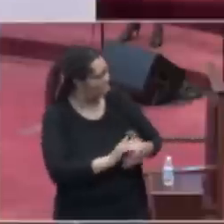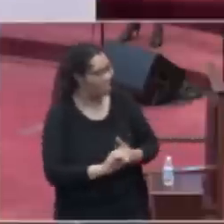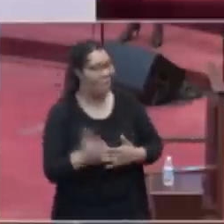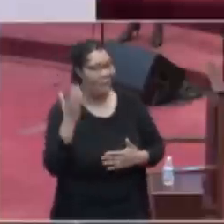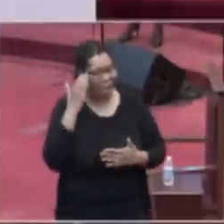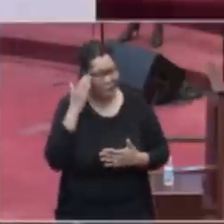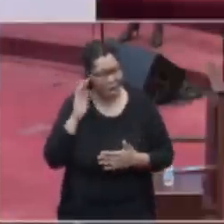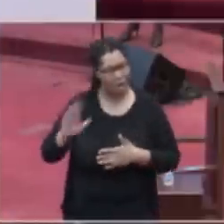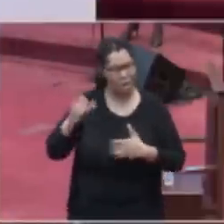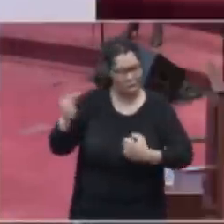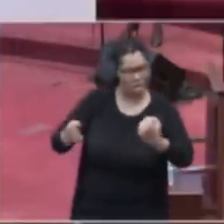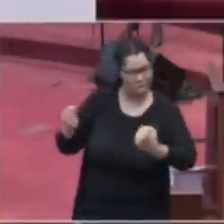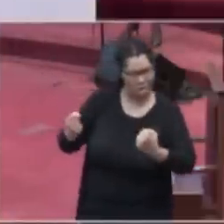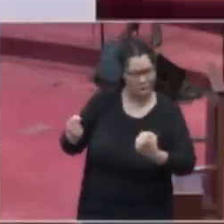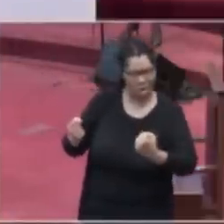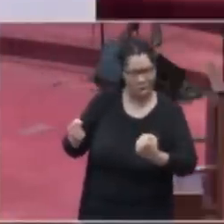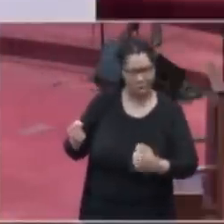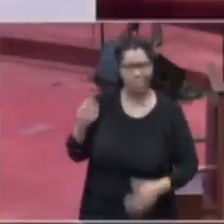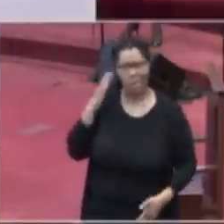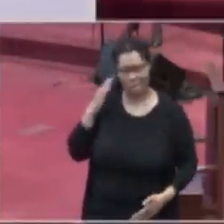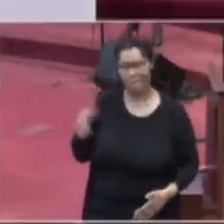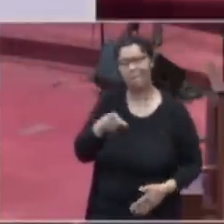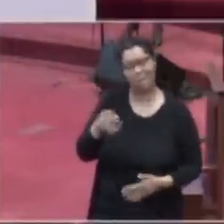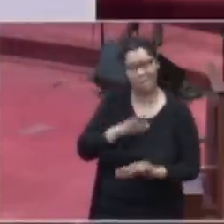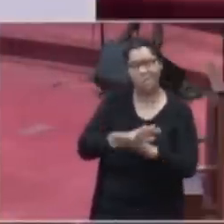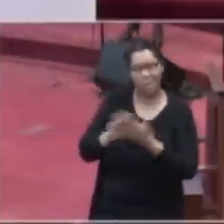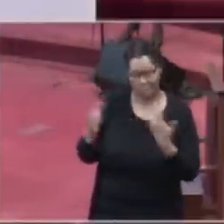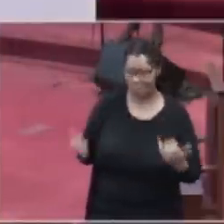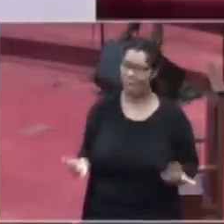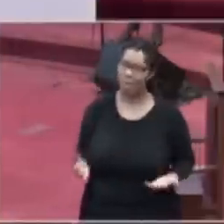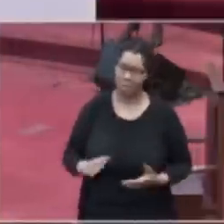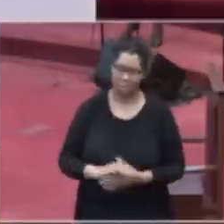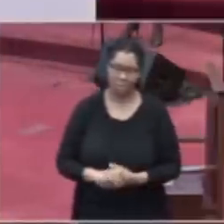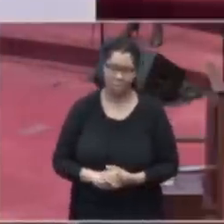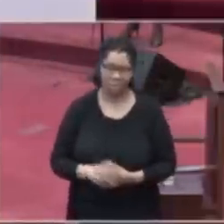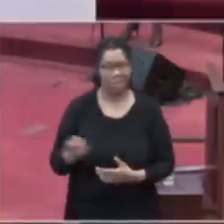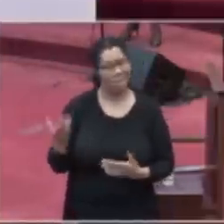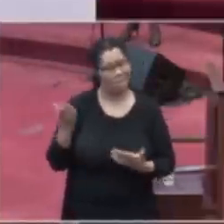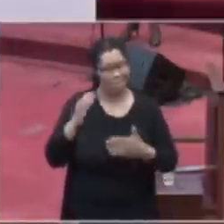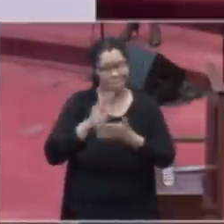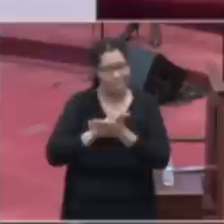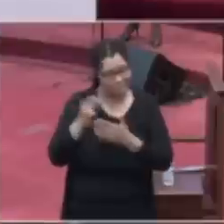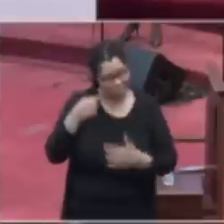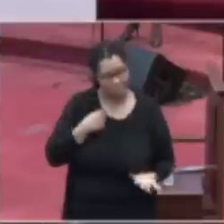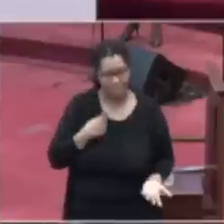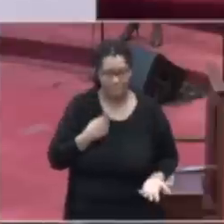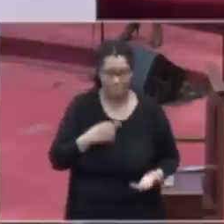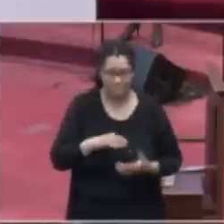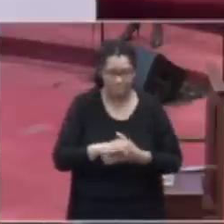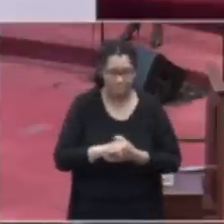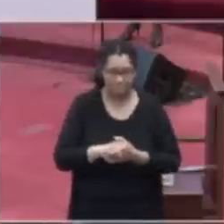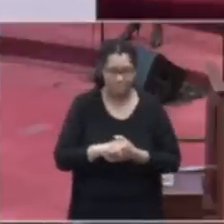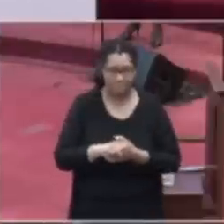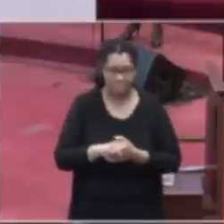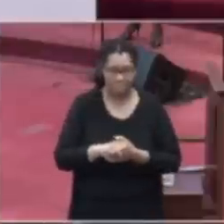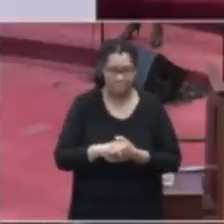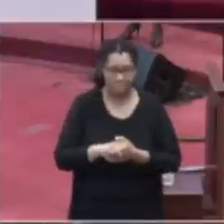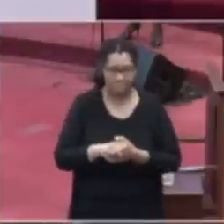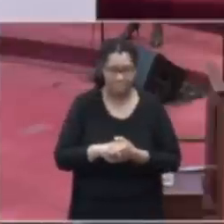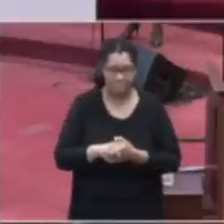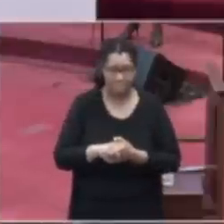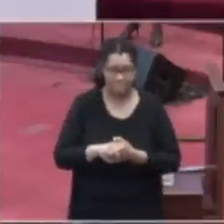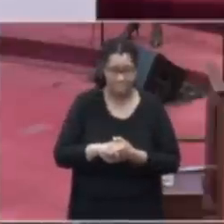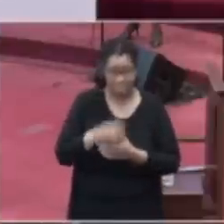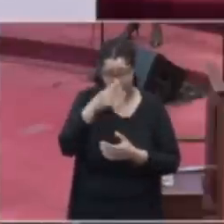he drove in Columbus, Ohio. I was like, yeah, be nice. You just being nice, right? And Charles